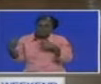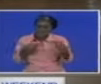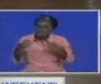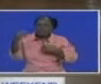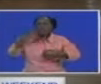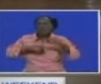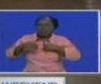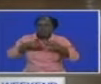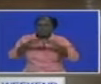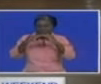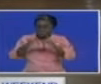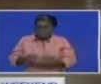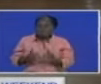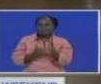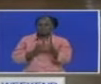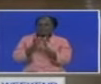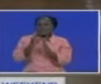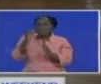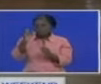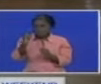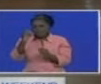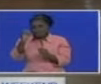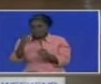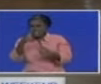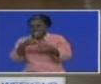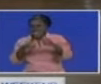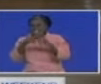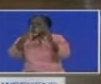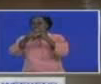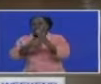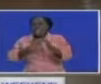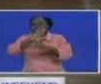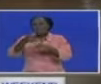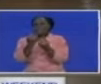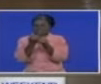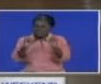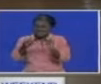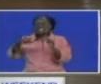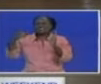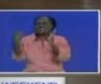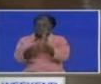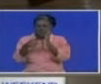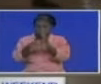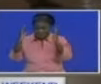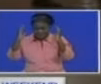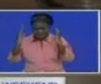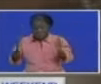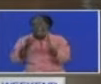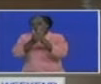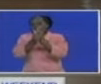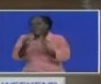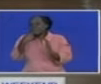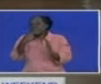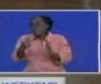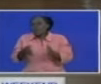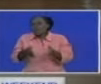and underdevelopment, and 50 years on after independence, it still is a thorn in our flesh. Experts say one of the